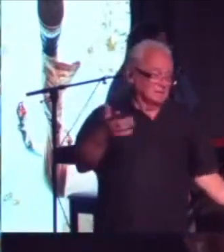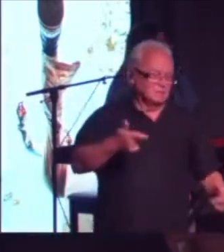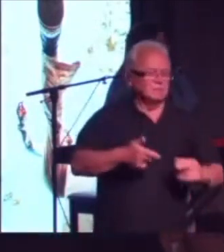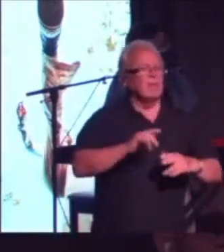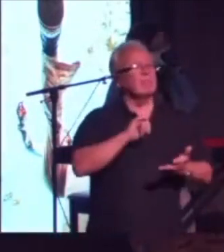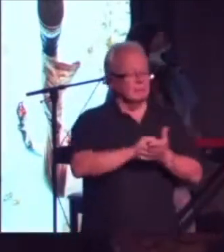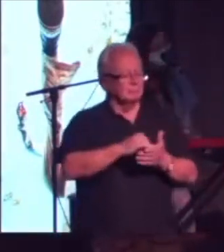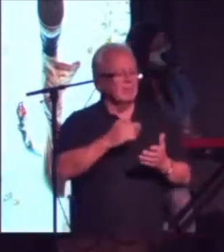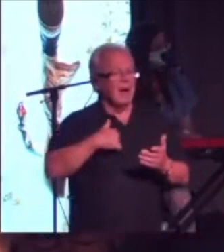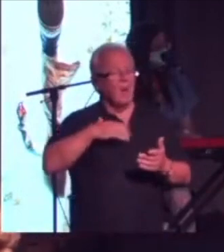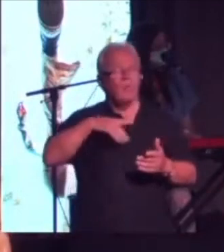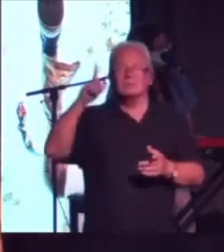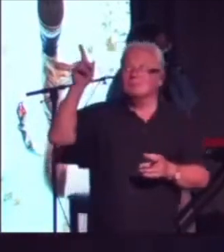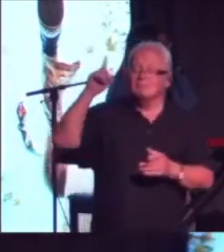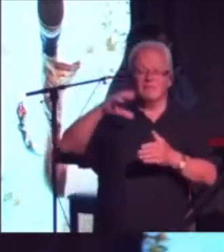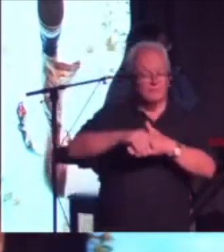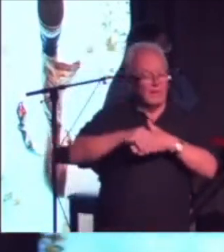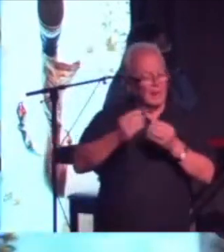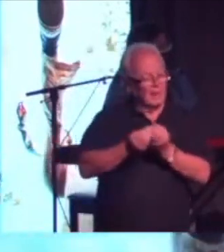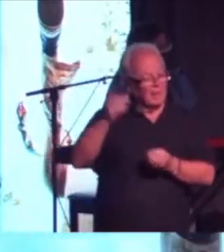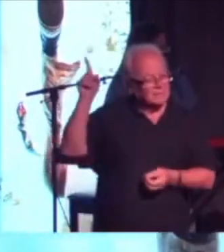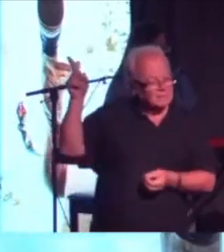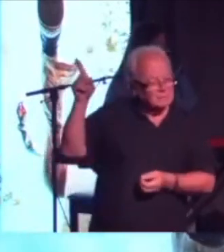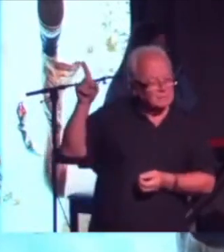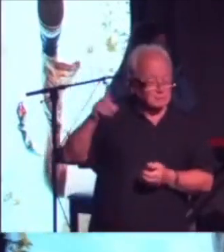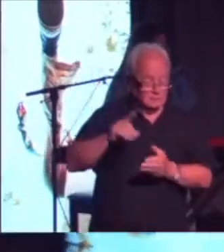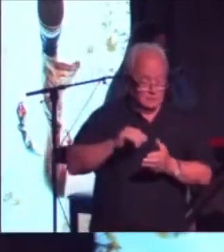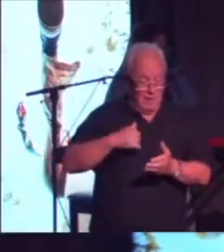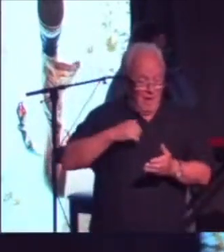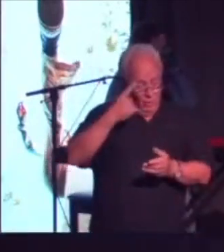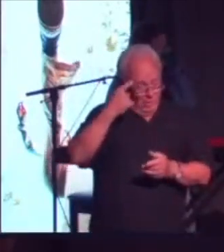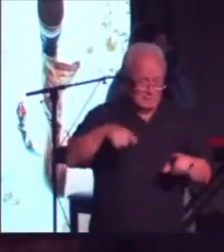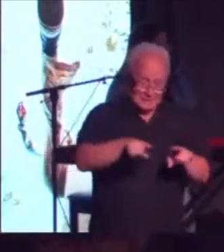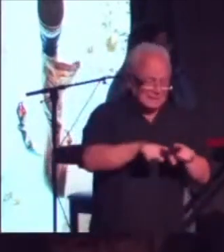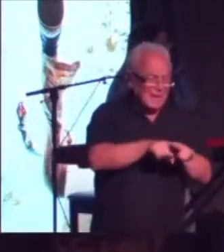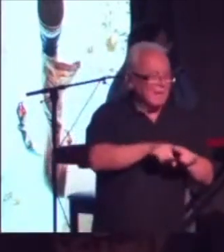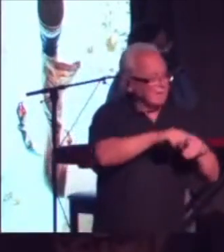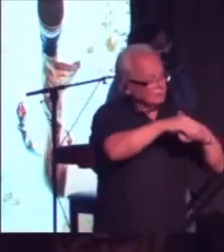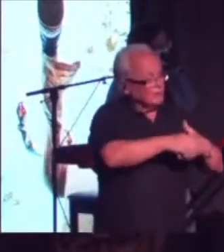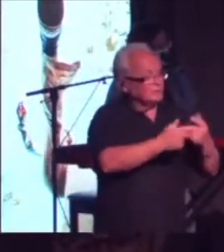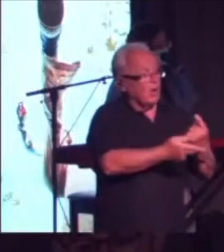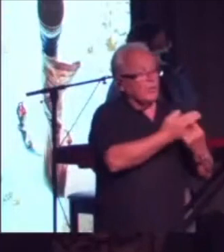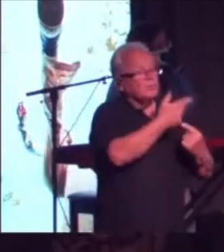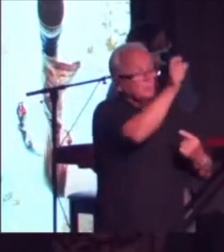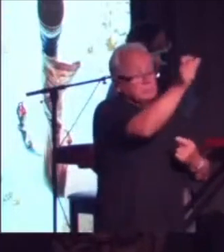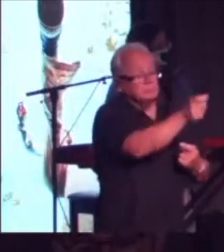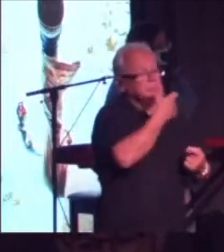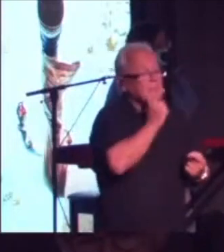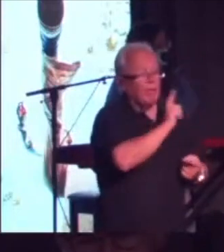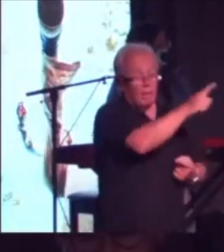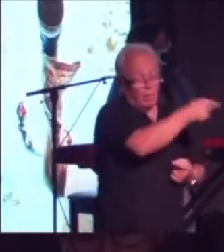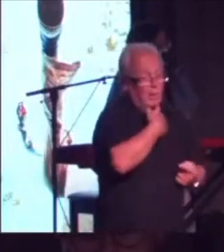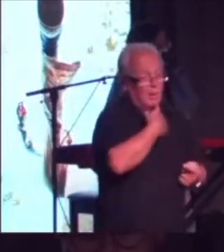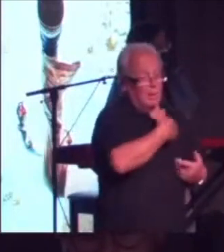Then that's the type of friend, if you can receive it from him, that's the type of friend you'll be able to be. And because he gives you the power to